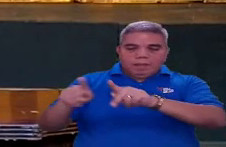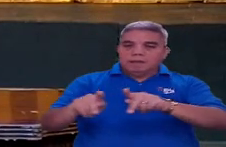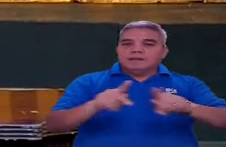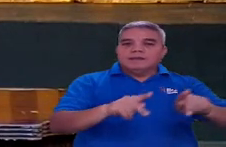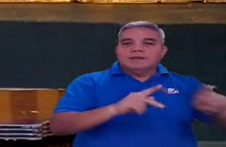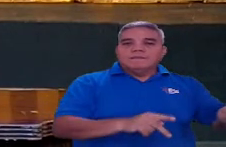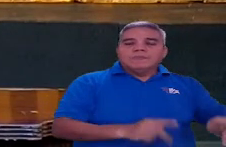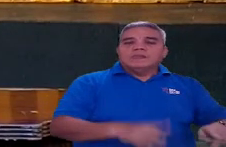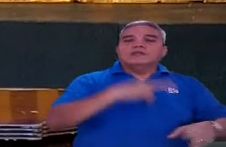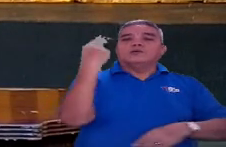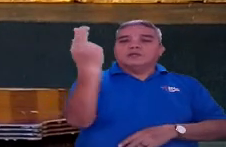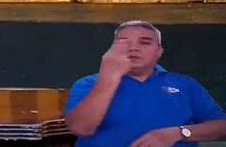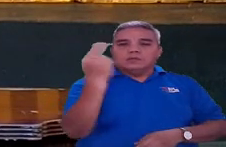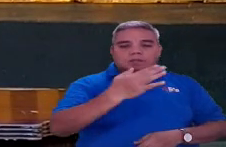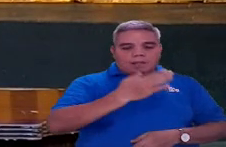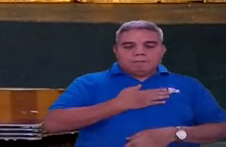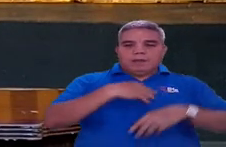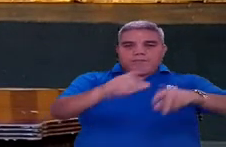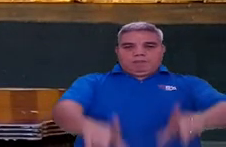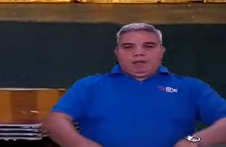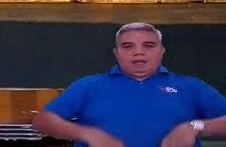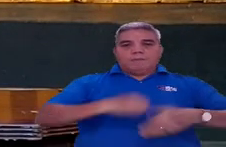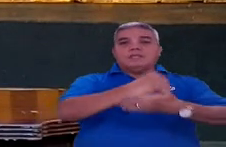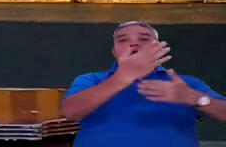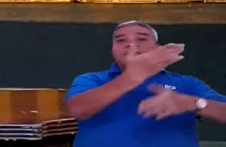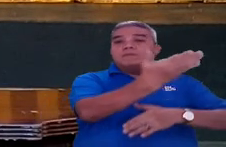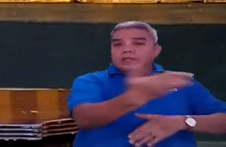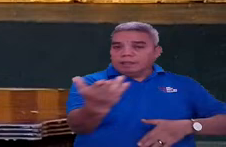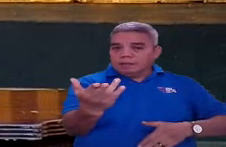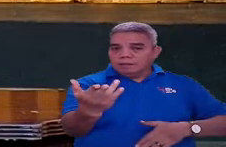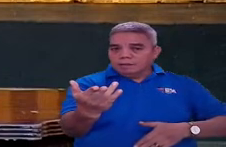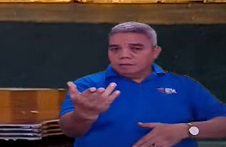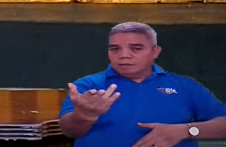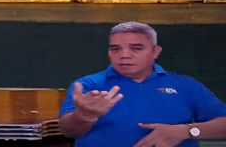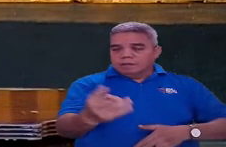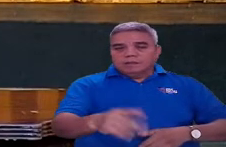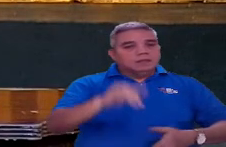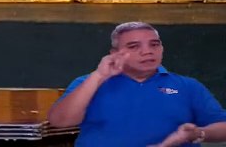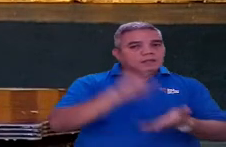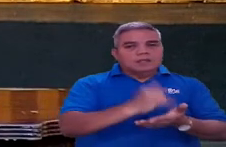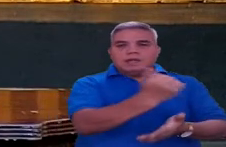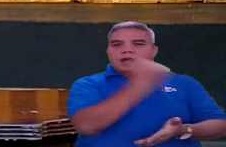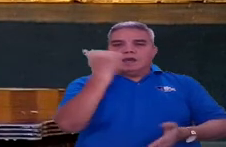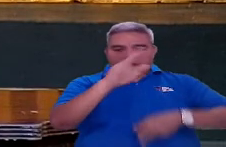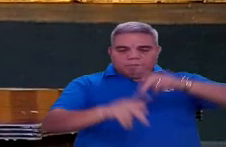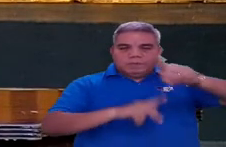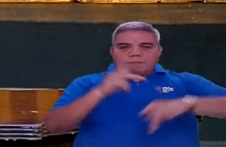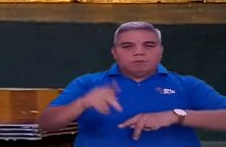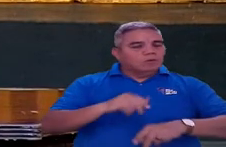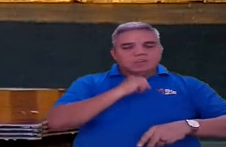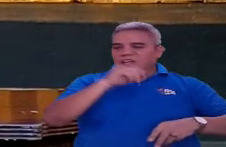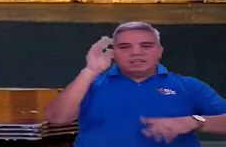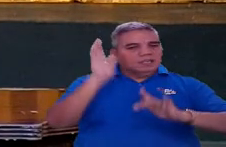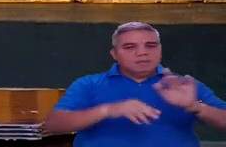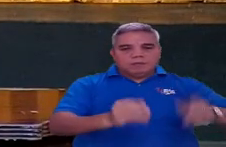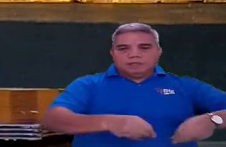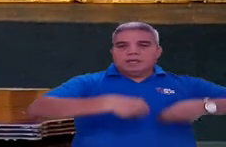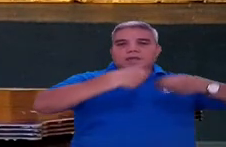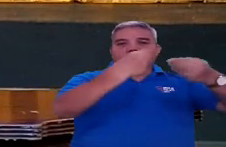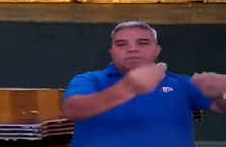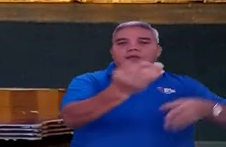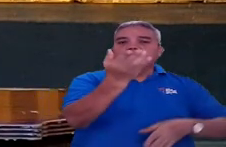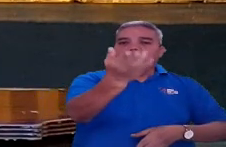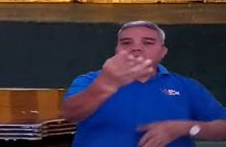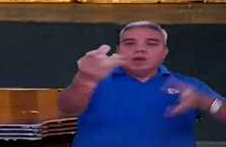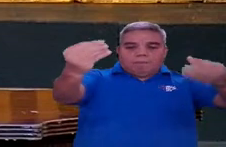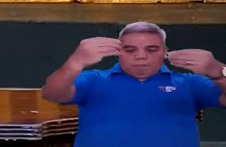you invested upon my life, something that other people of this world cannot give. You